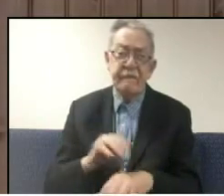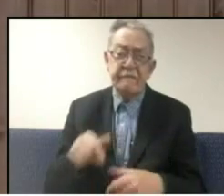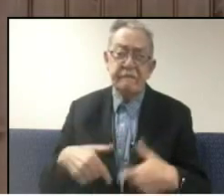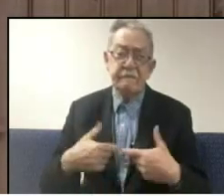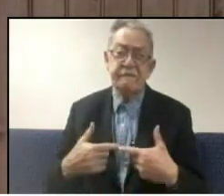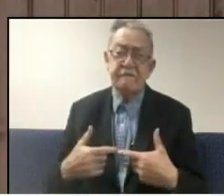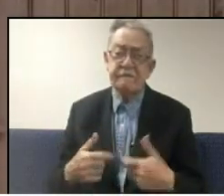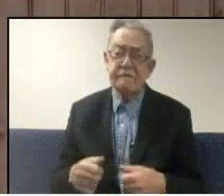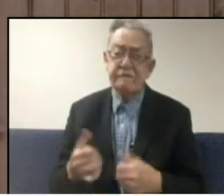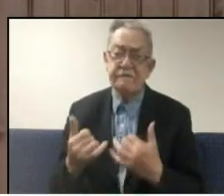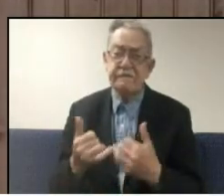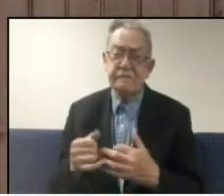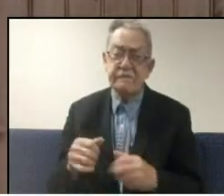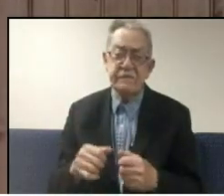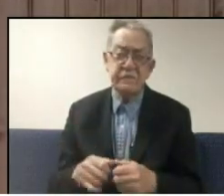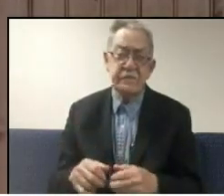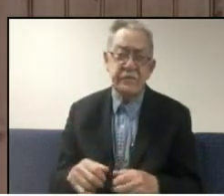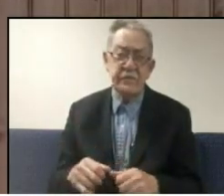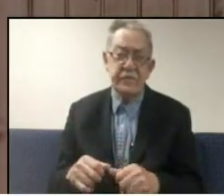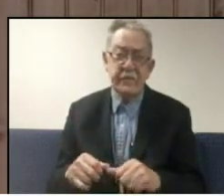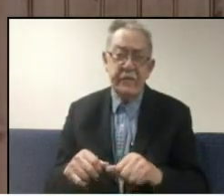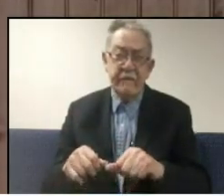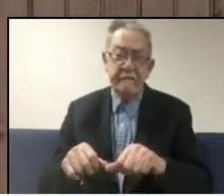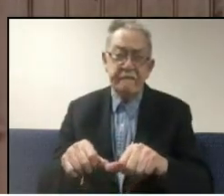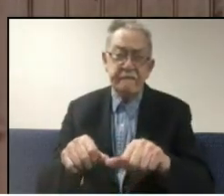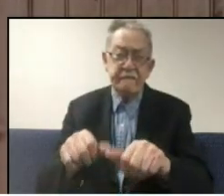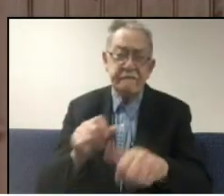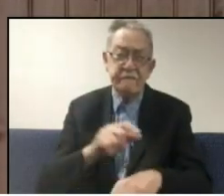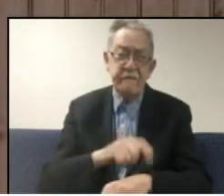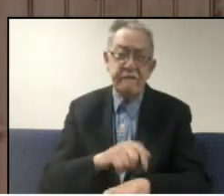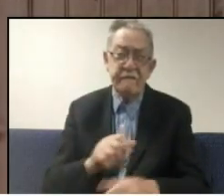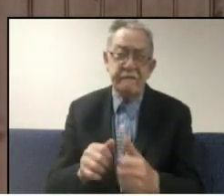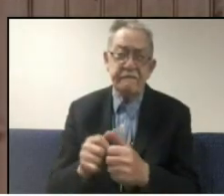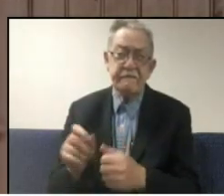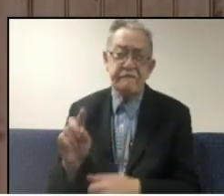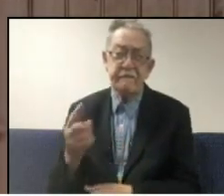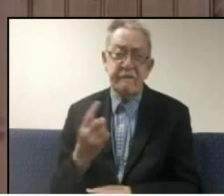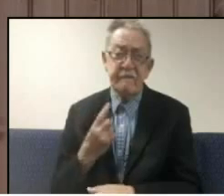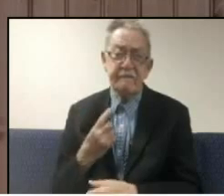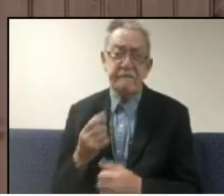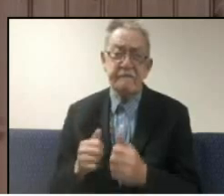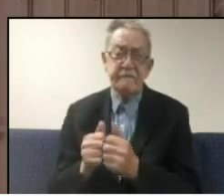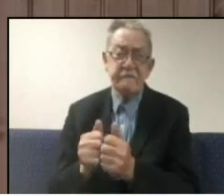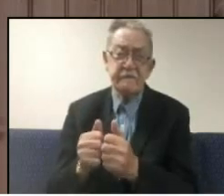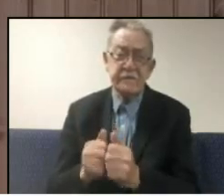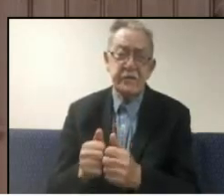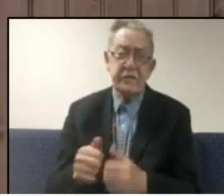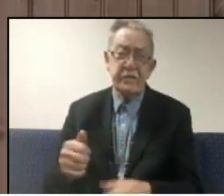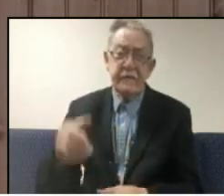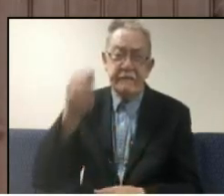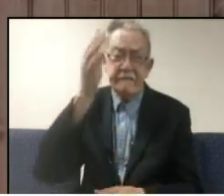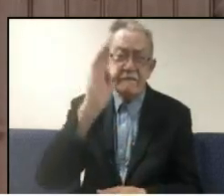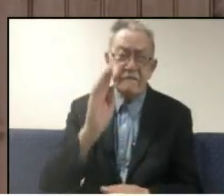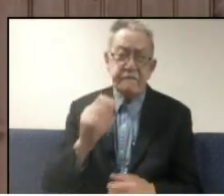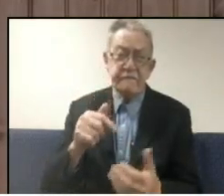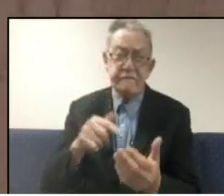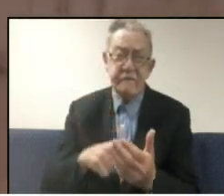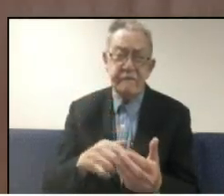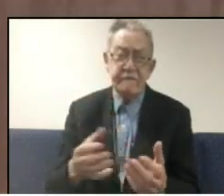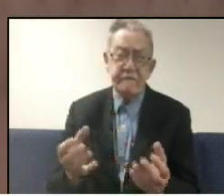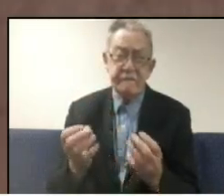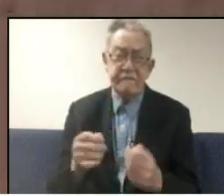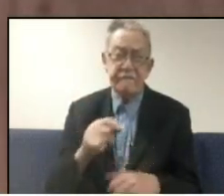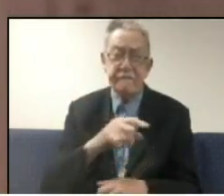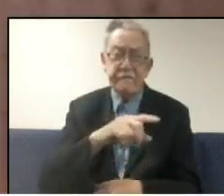life. He's now spent time alone with God. And this is what I want you to know,